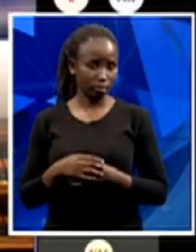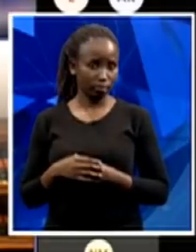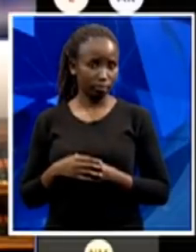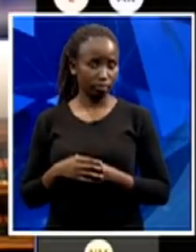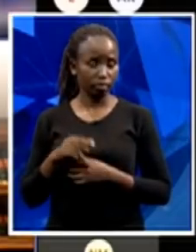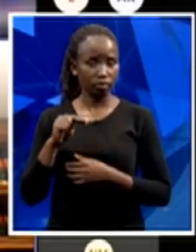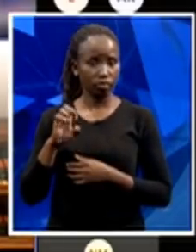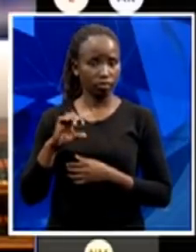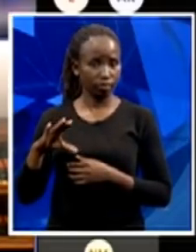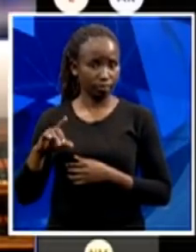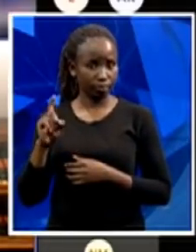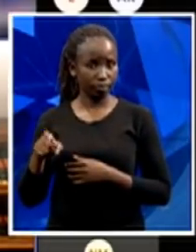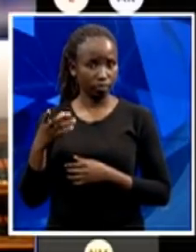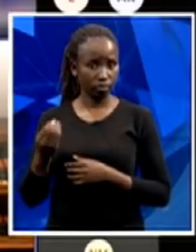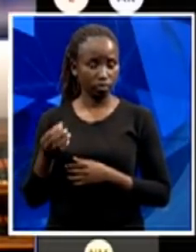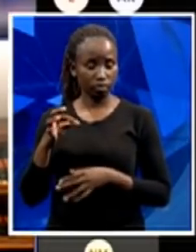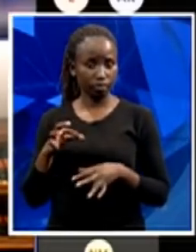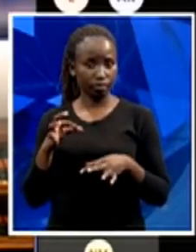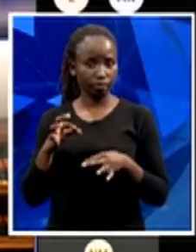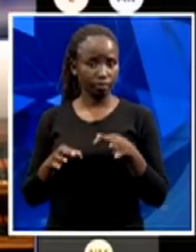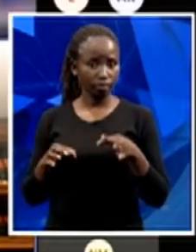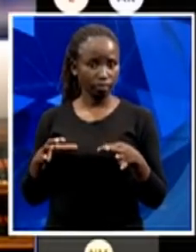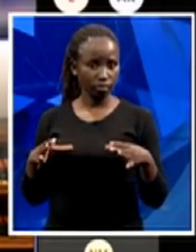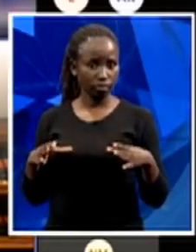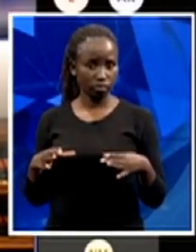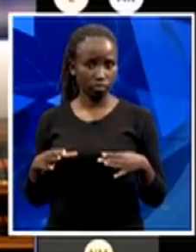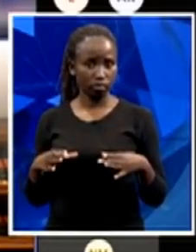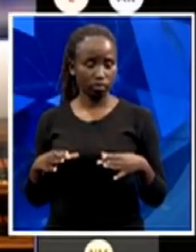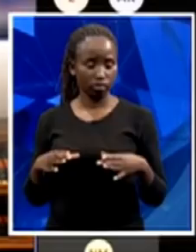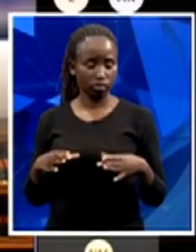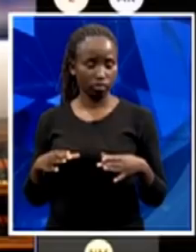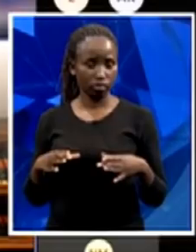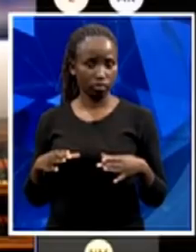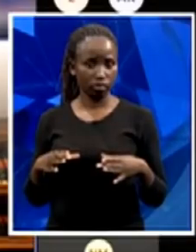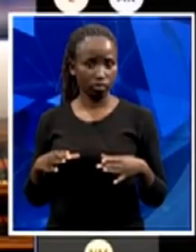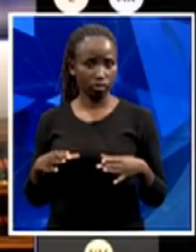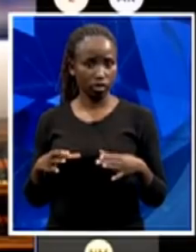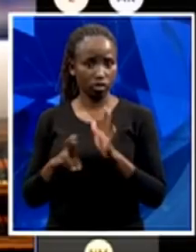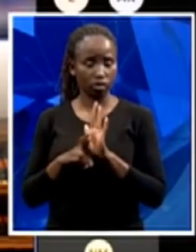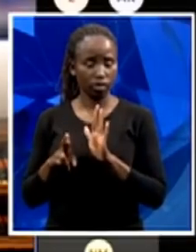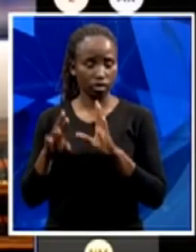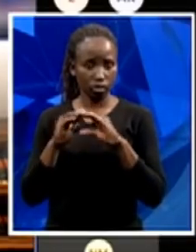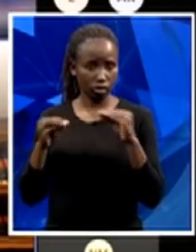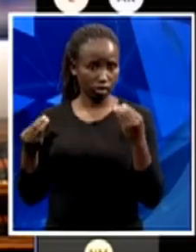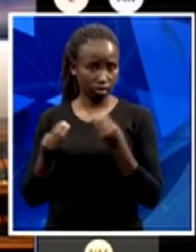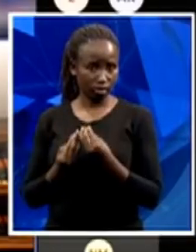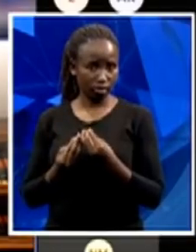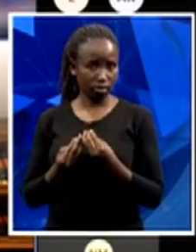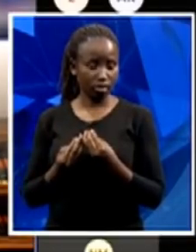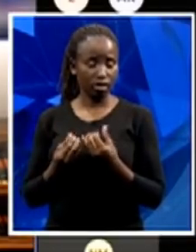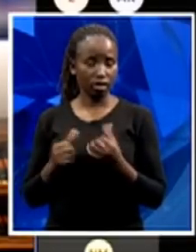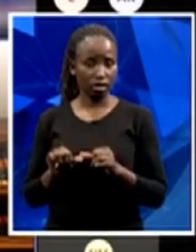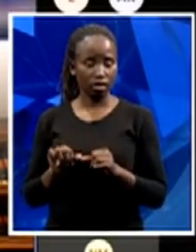legal proceedings on behalf of the organization. And then importantly, in 12.2.19 gives the power to the NEC